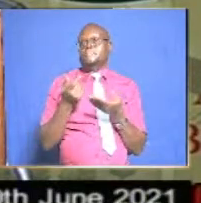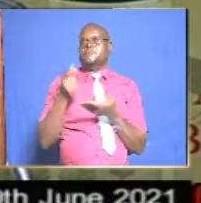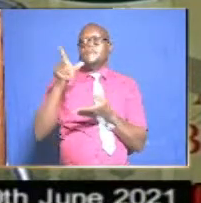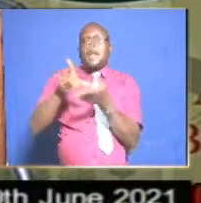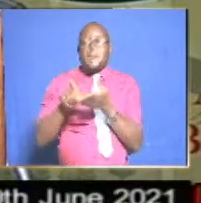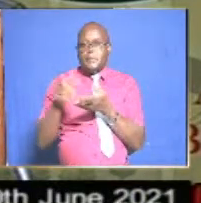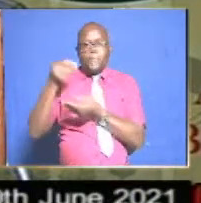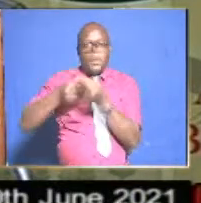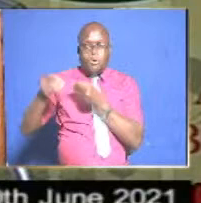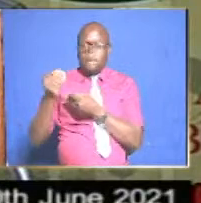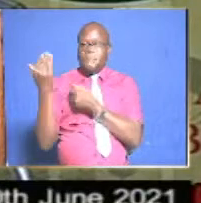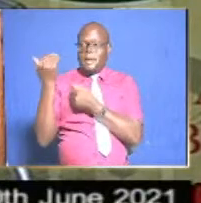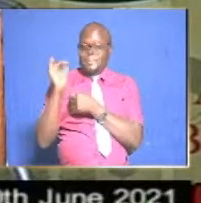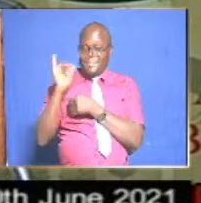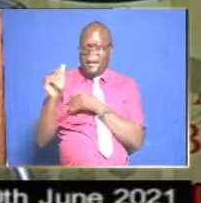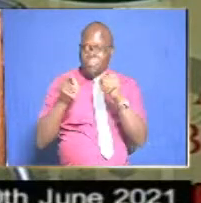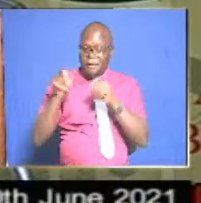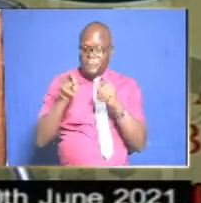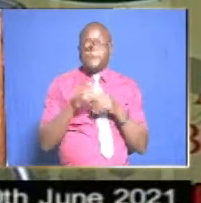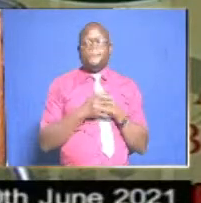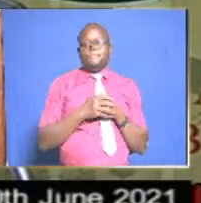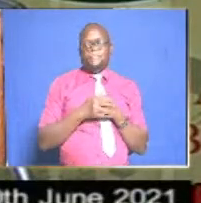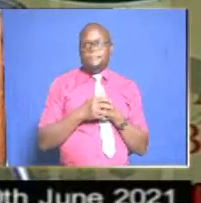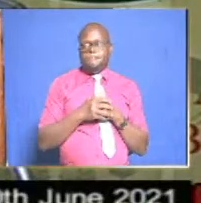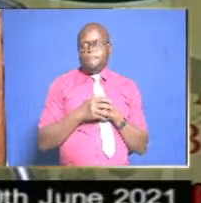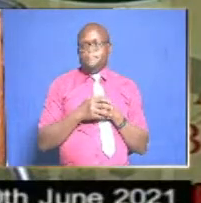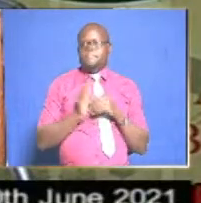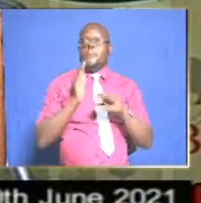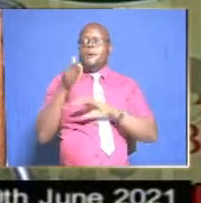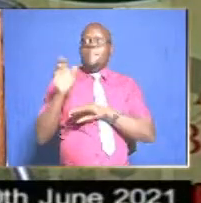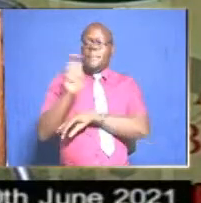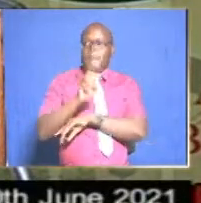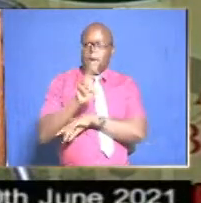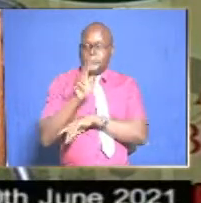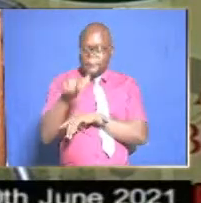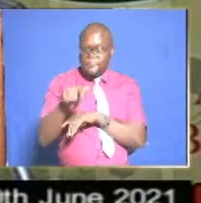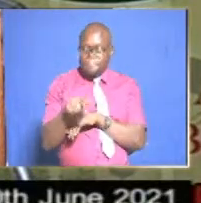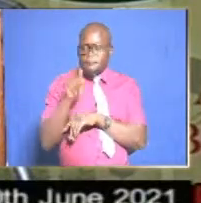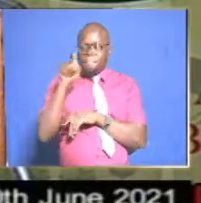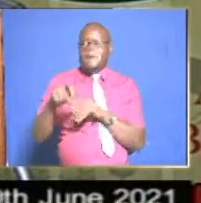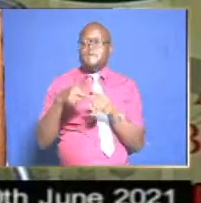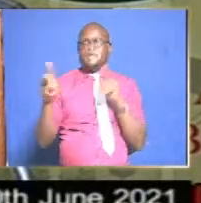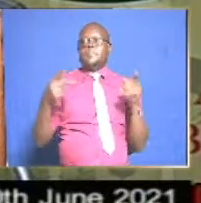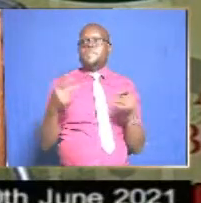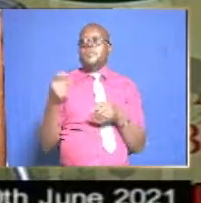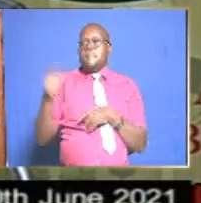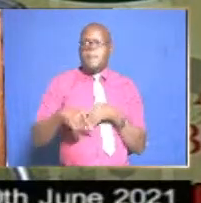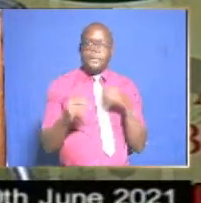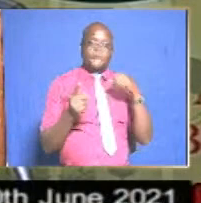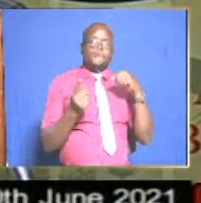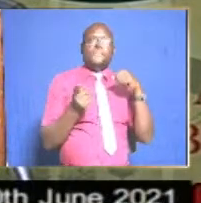We expect the operations of the over-the-counter to be in place by